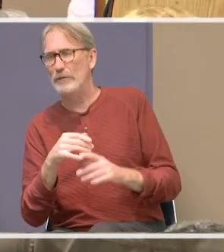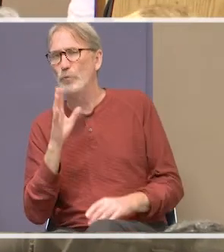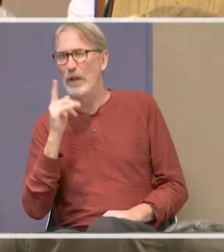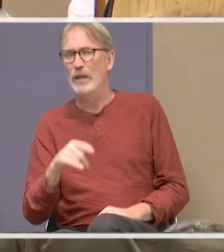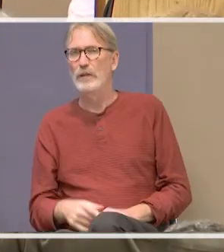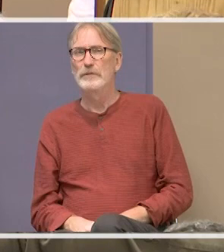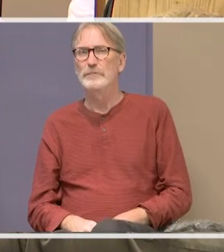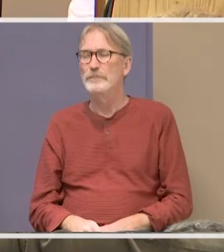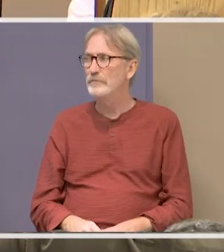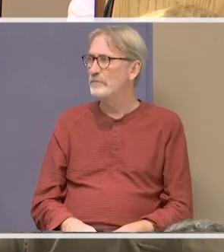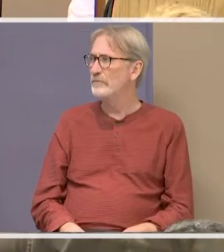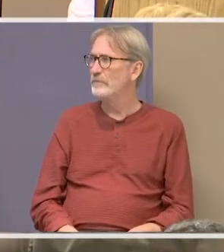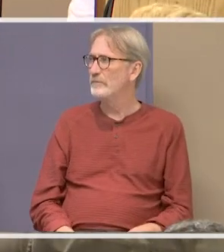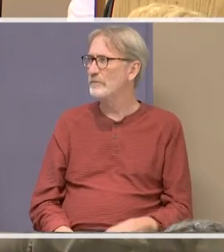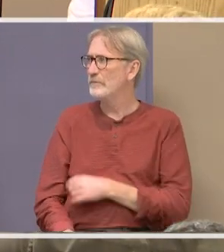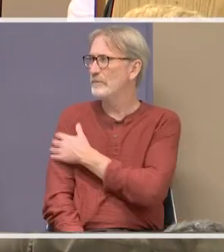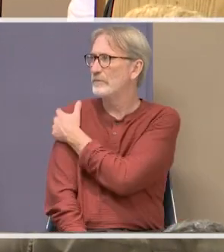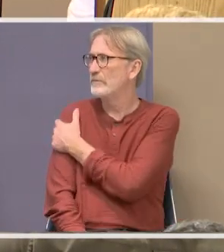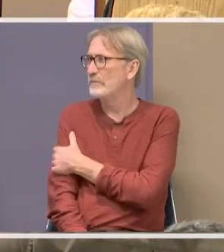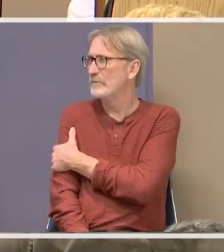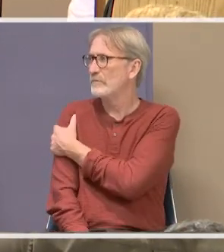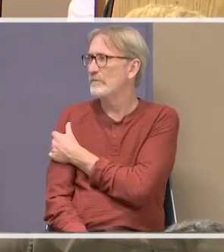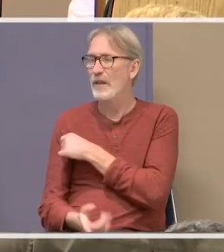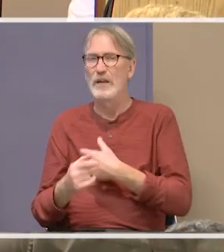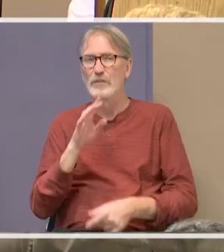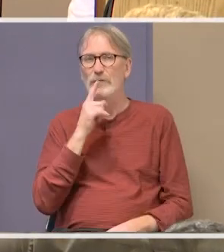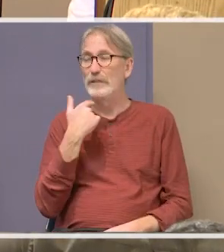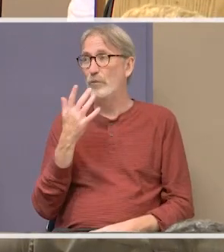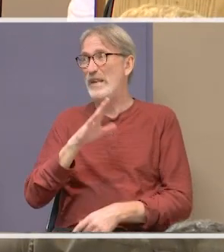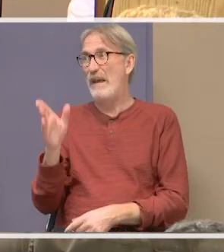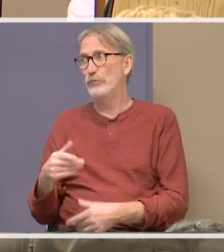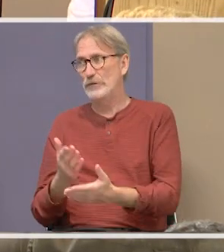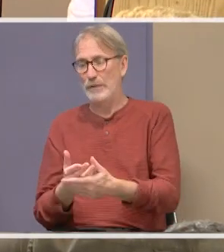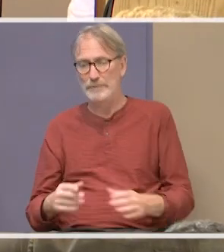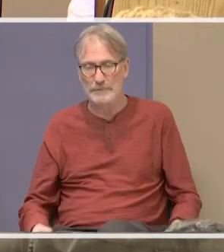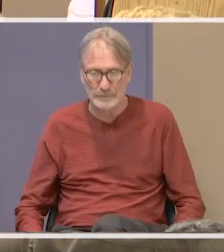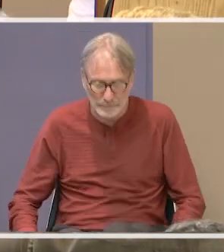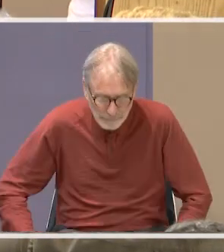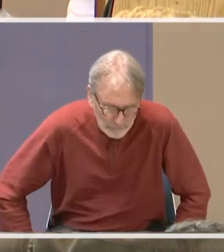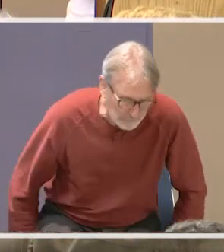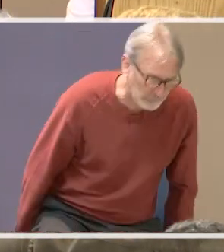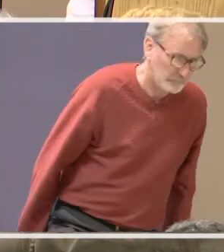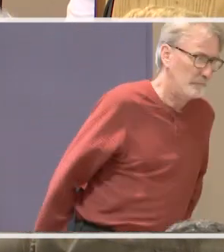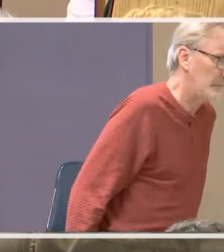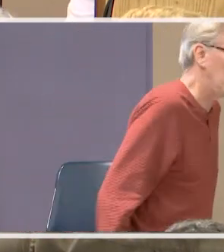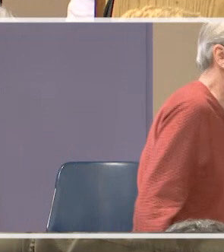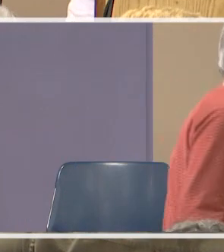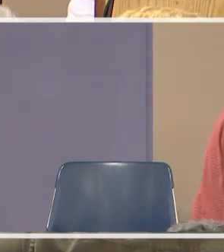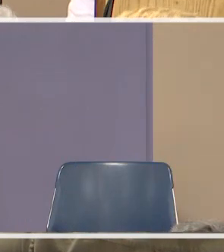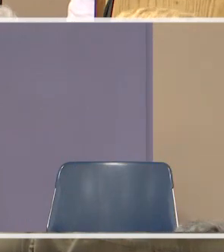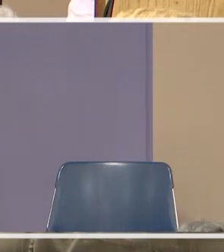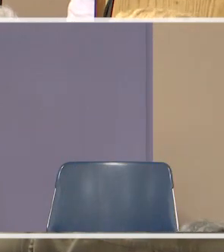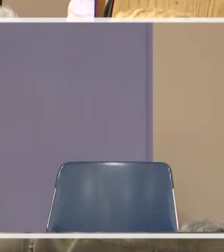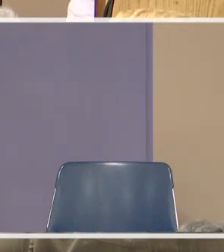touch. Probably, but yeah, it's kind of been endless. Yep. Okay, thanks a lot.